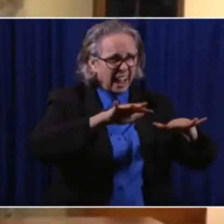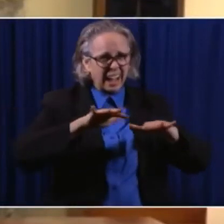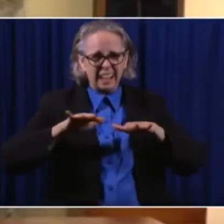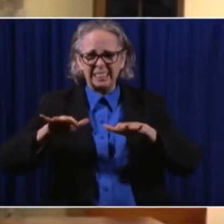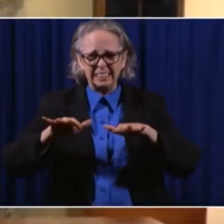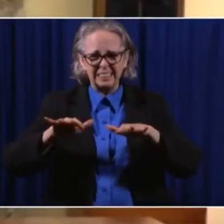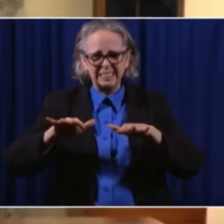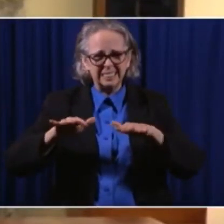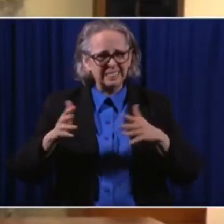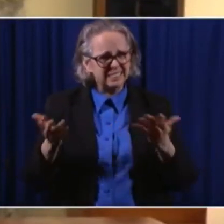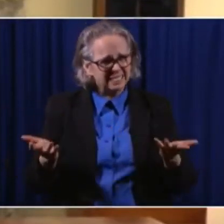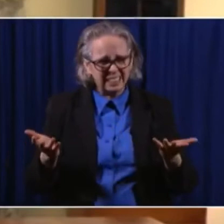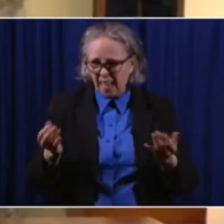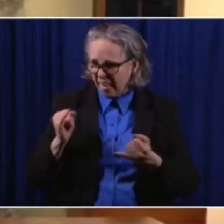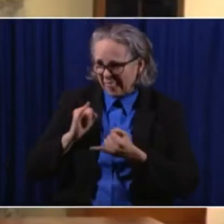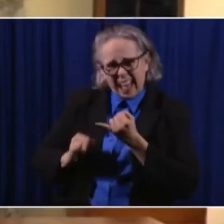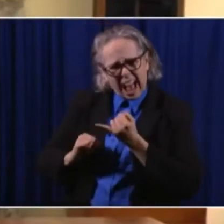high numbers.